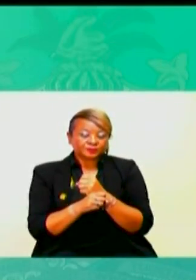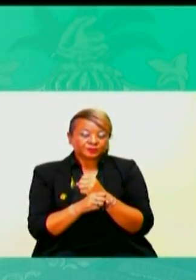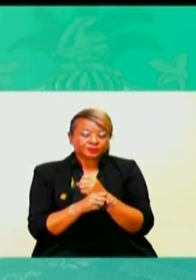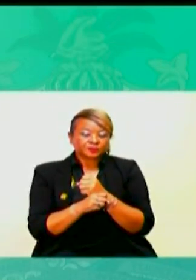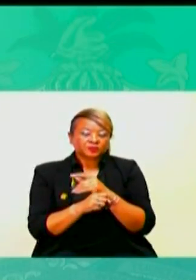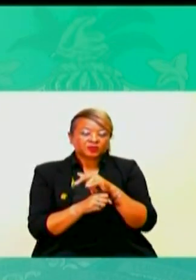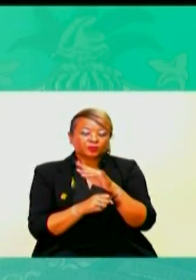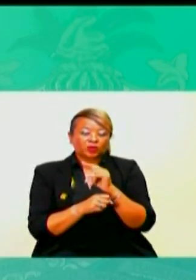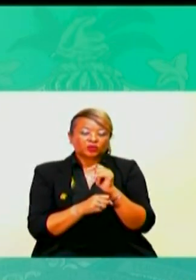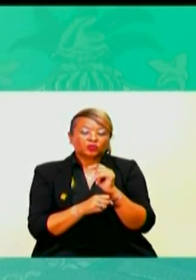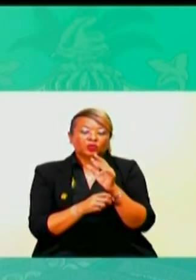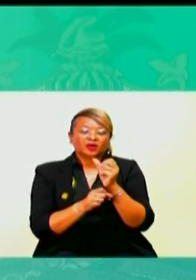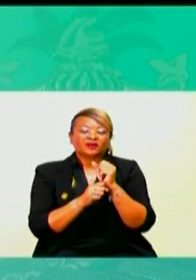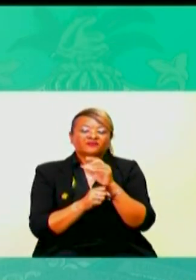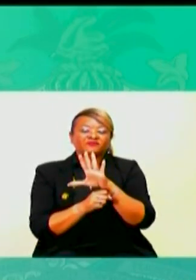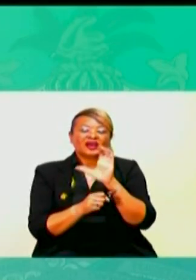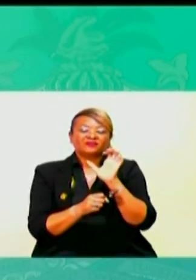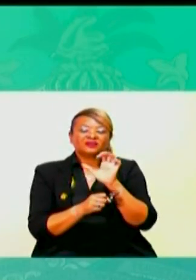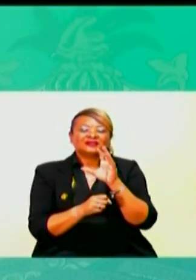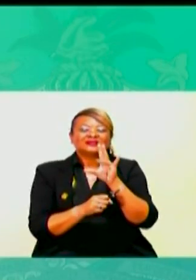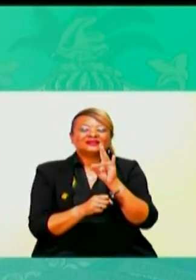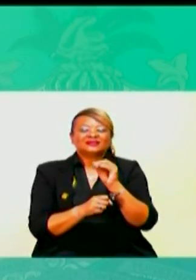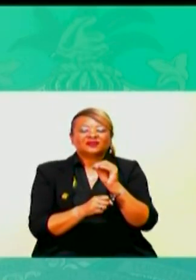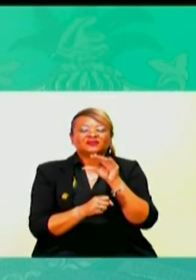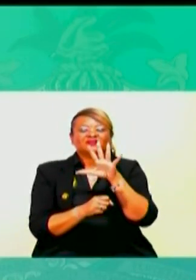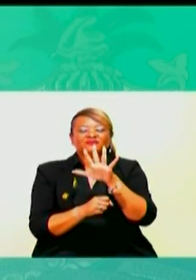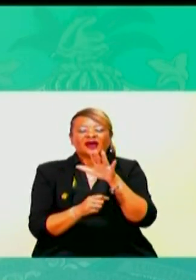the port will get